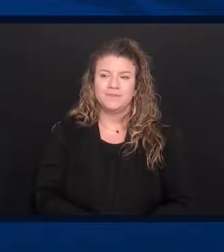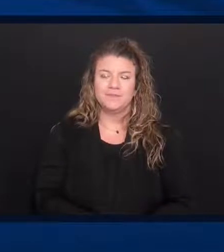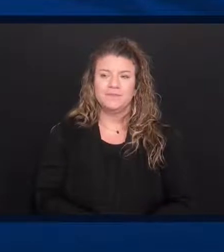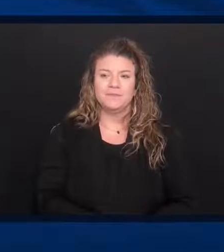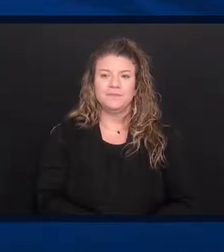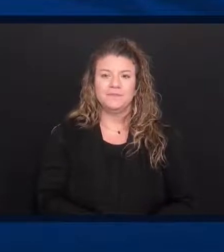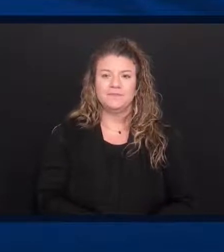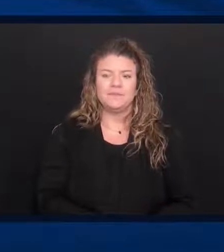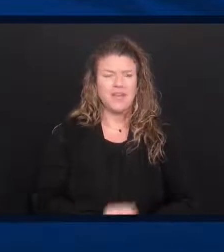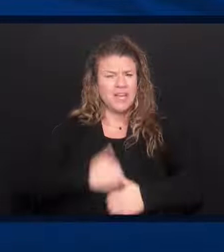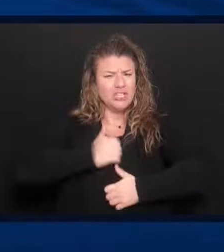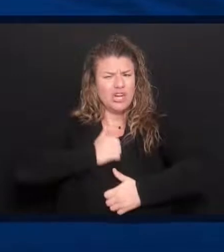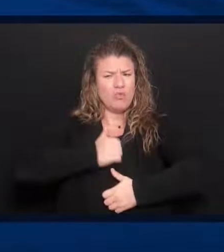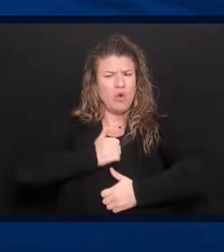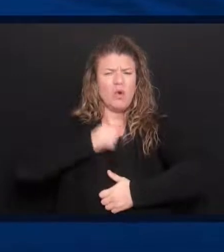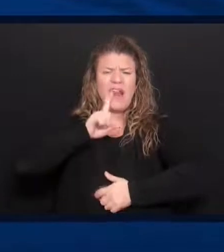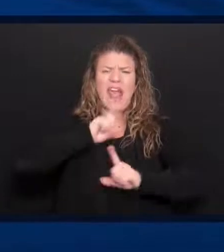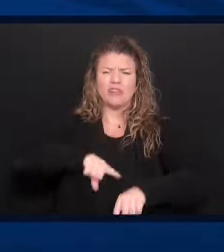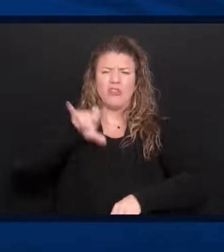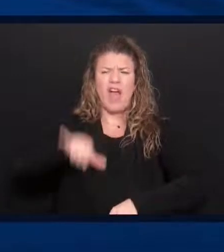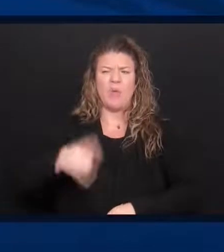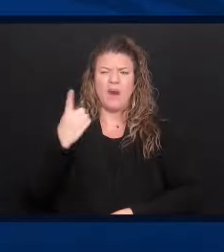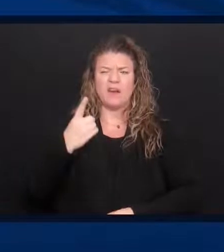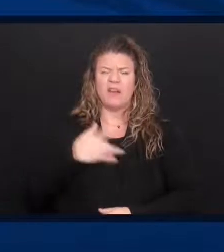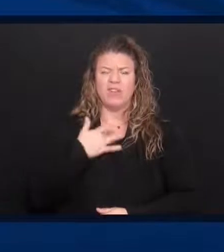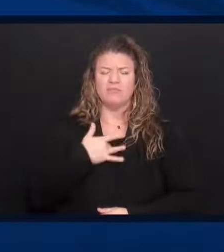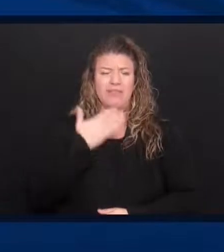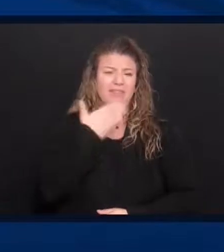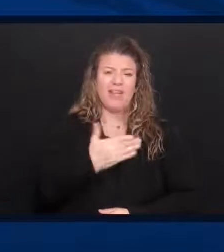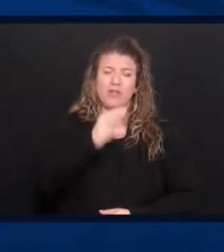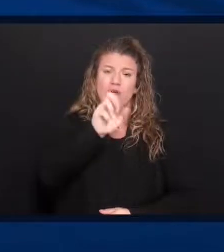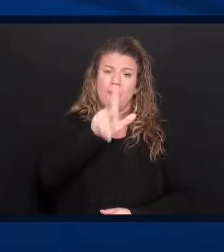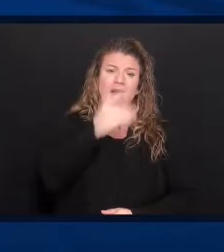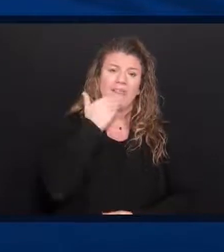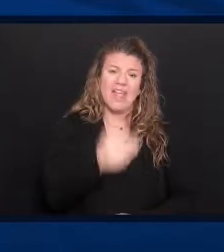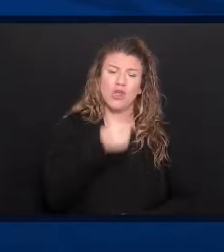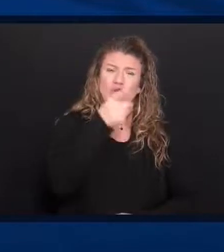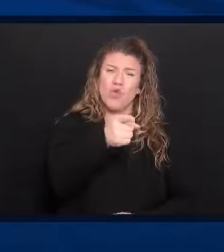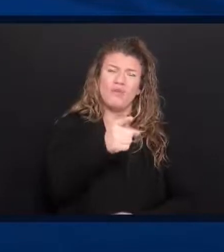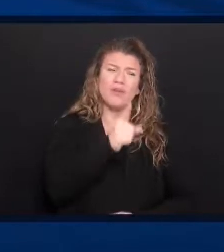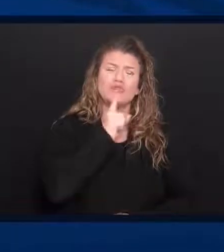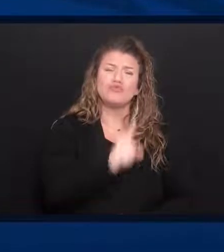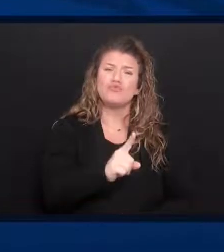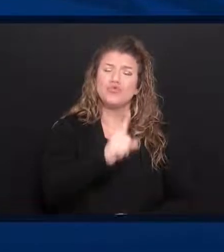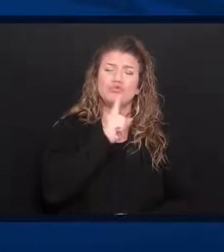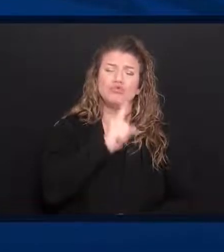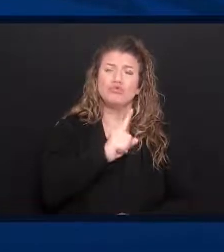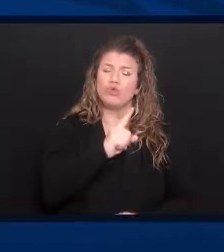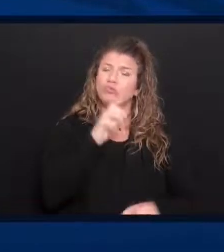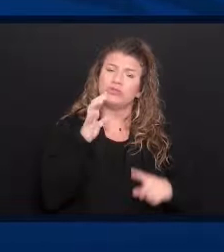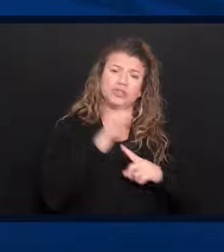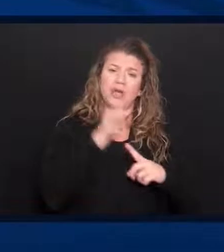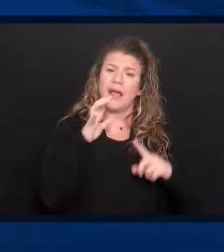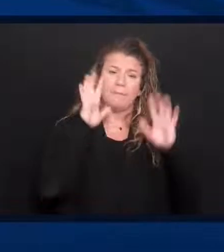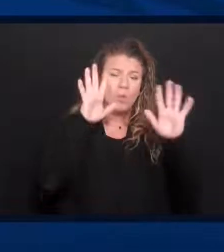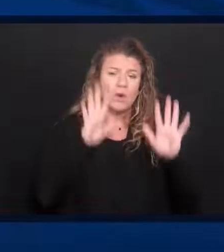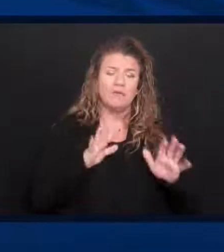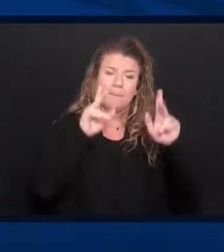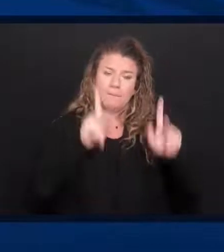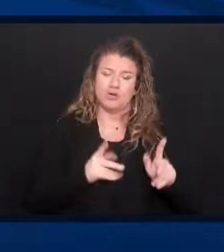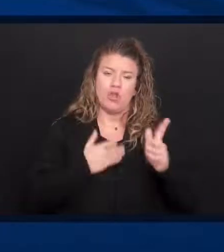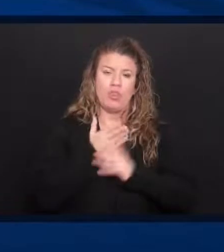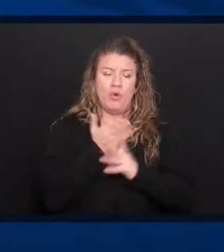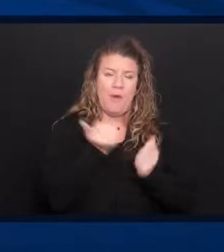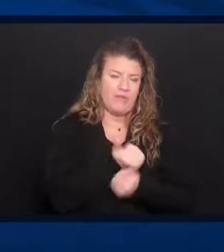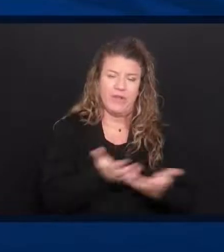I think, General, you've got to answer this, please. And thank you, Mark. I mean, really and true, you've been a real stellar, wonderful gentleman through all this